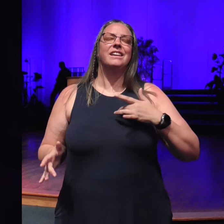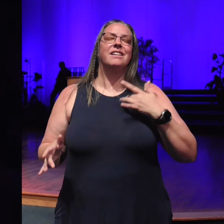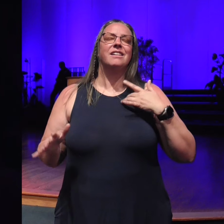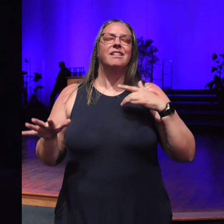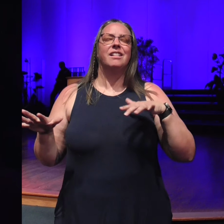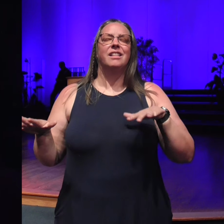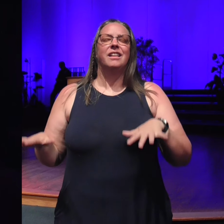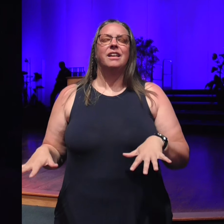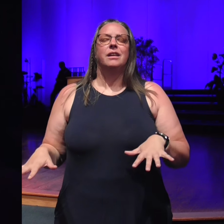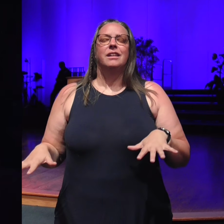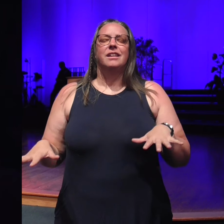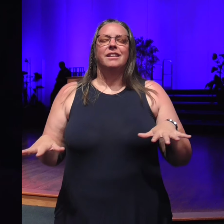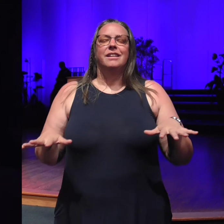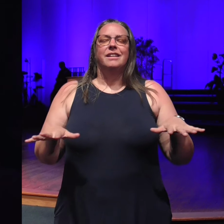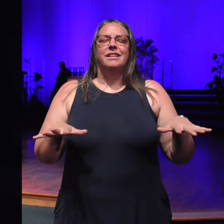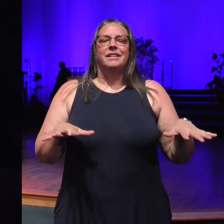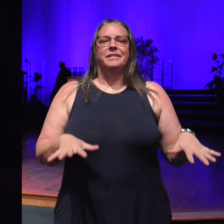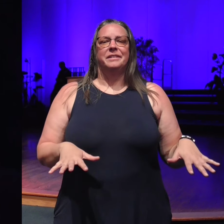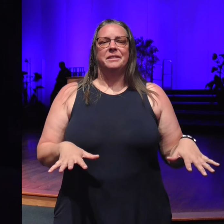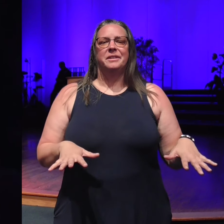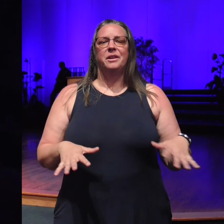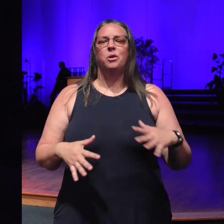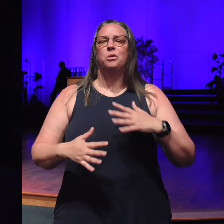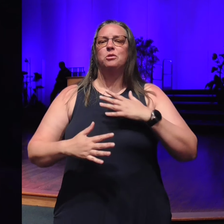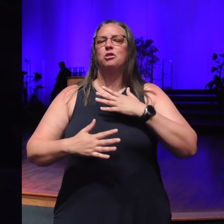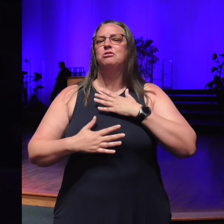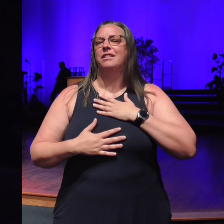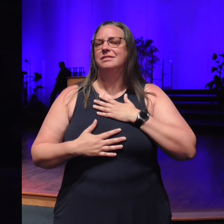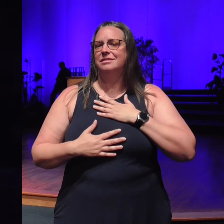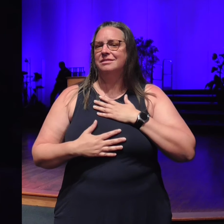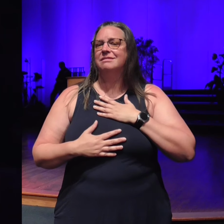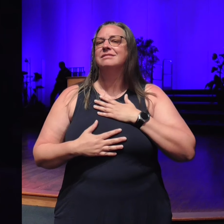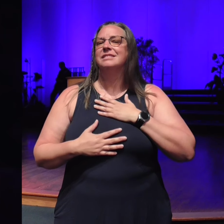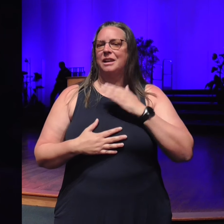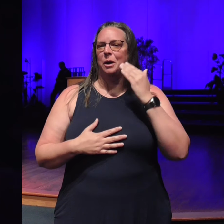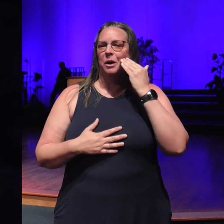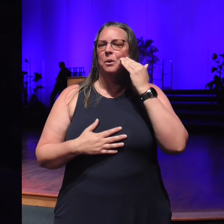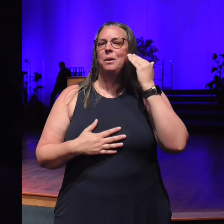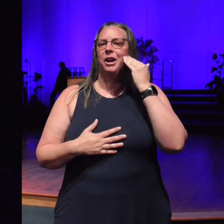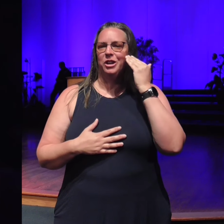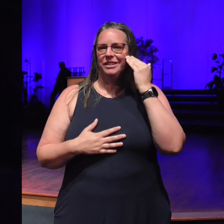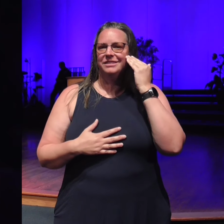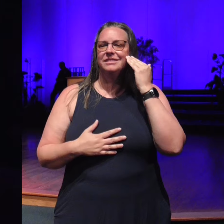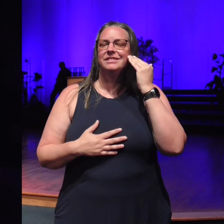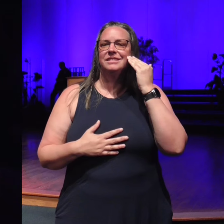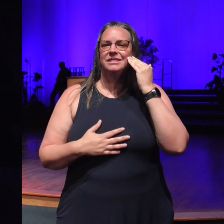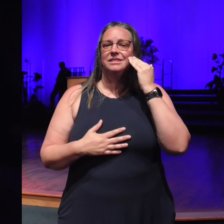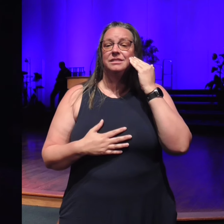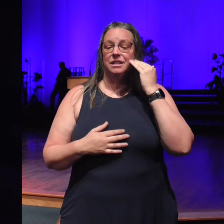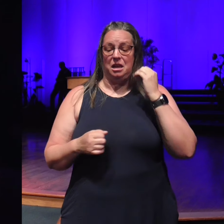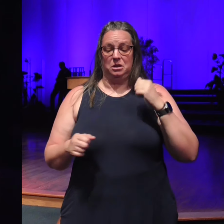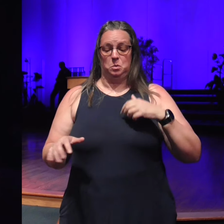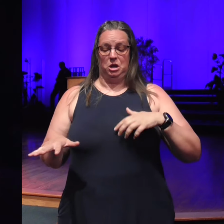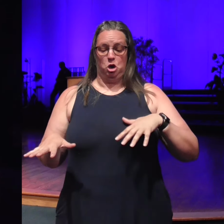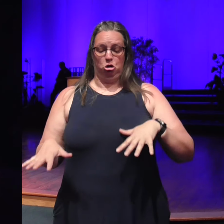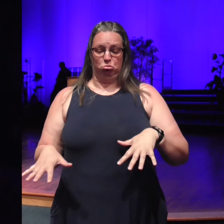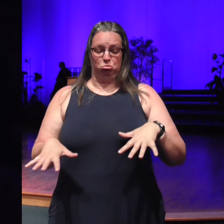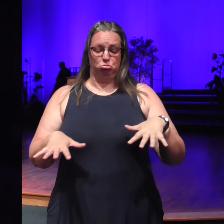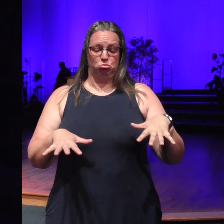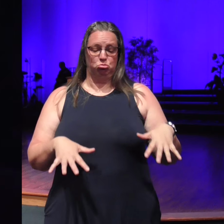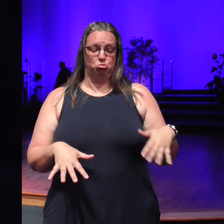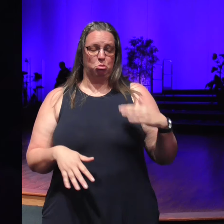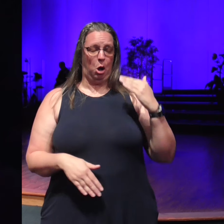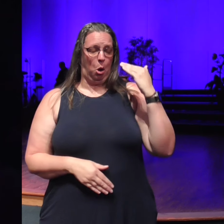to rest in that awareness. For as we rest in that awareness,